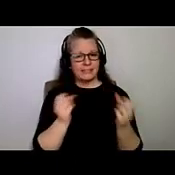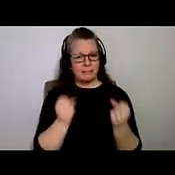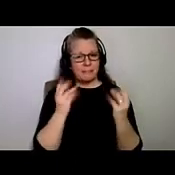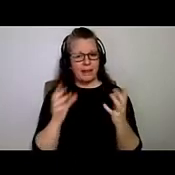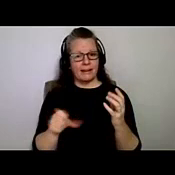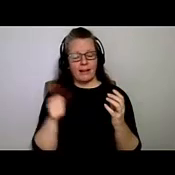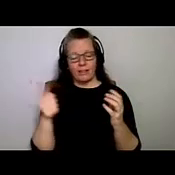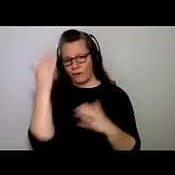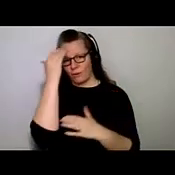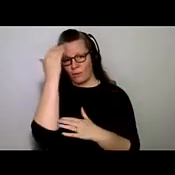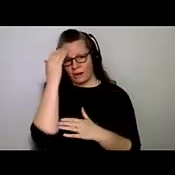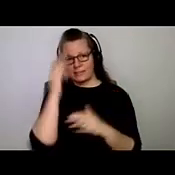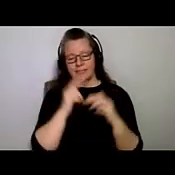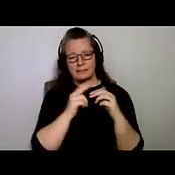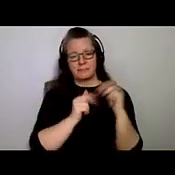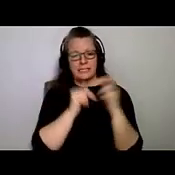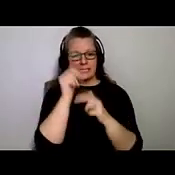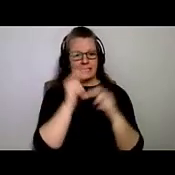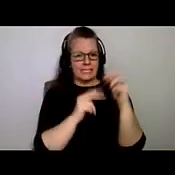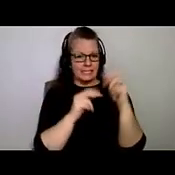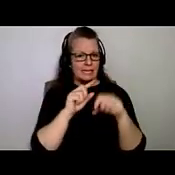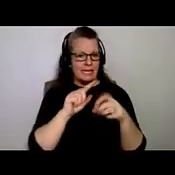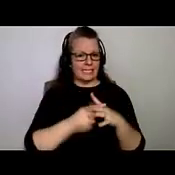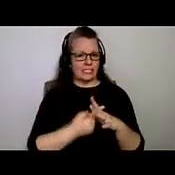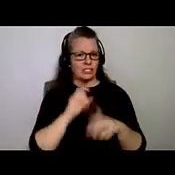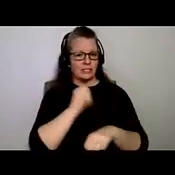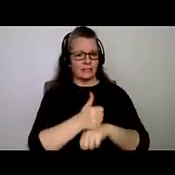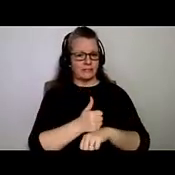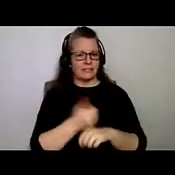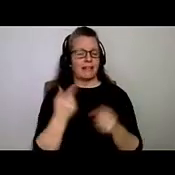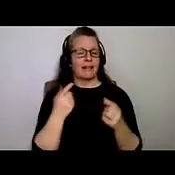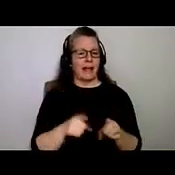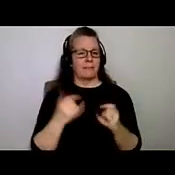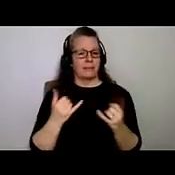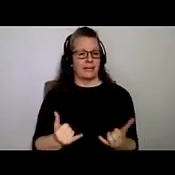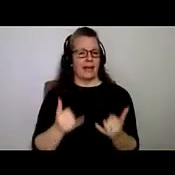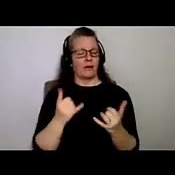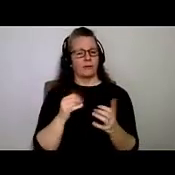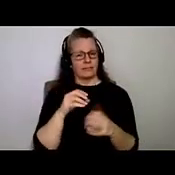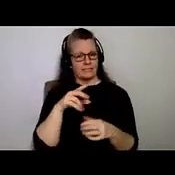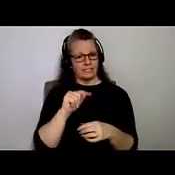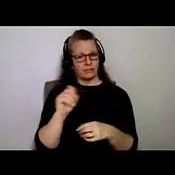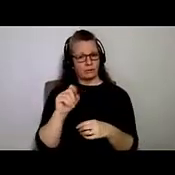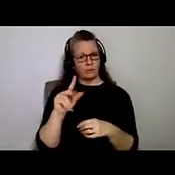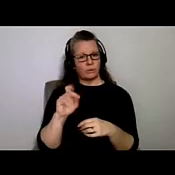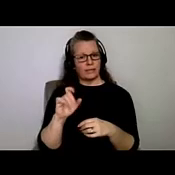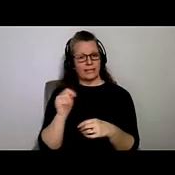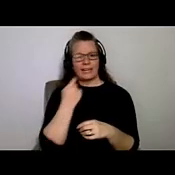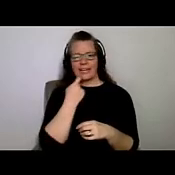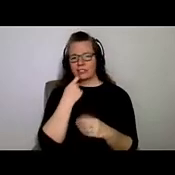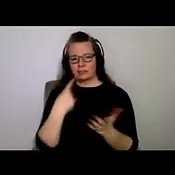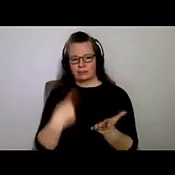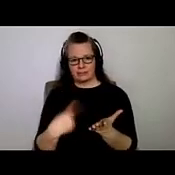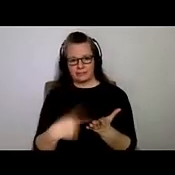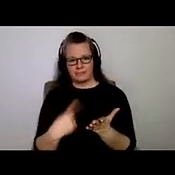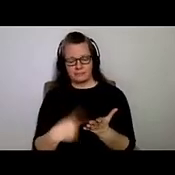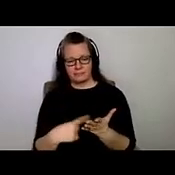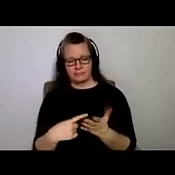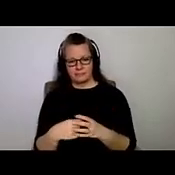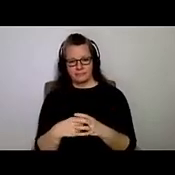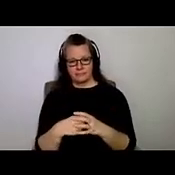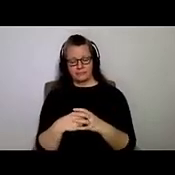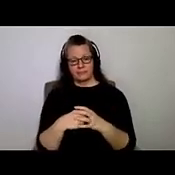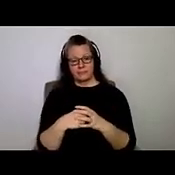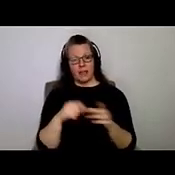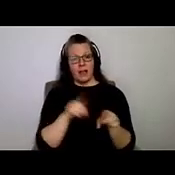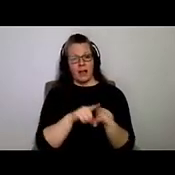building initiatives that are happening, many of which are highlighted in our toolkit that I went over here just a minute ago. In addition to